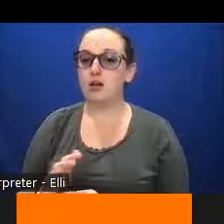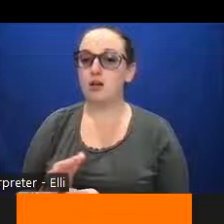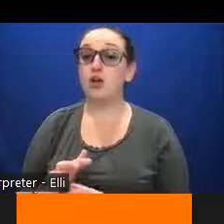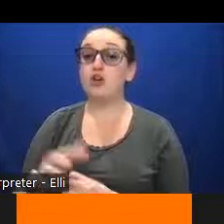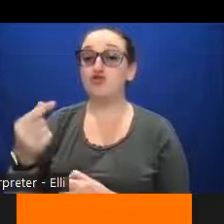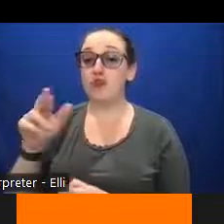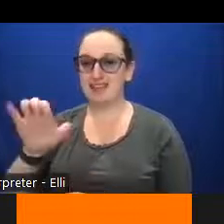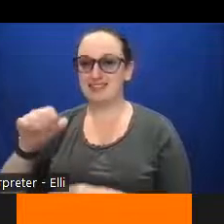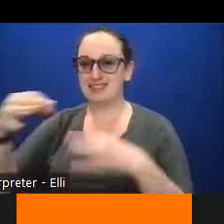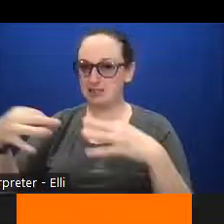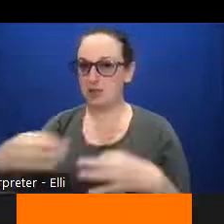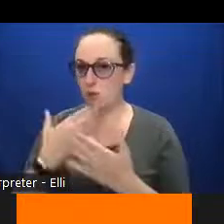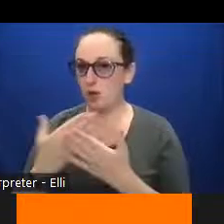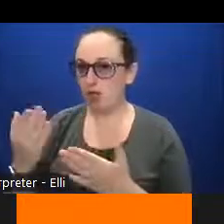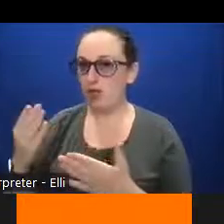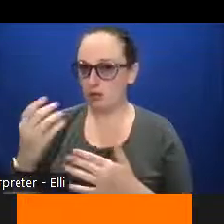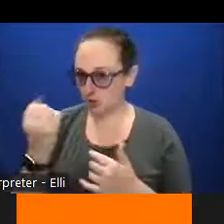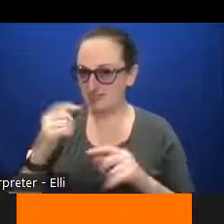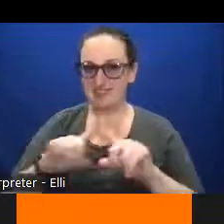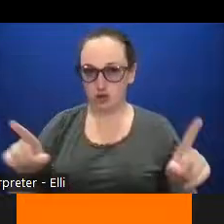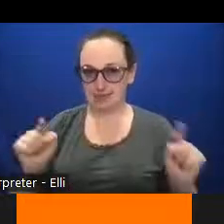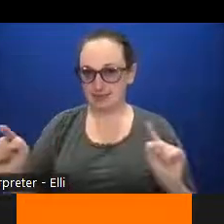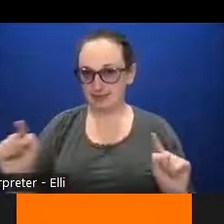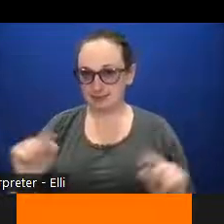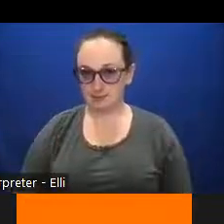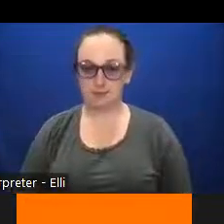great job describing that.